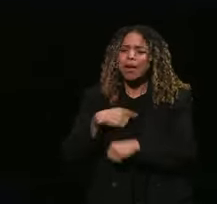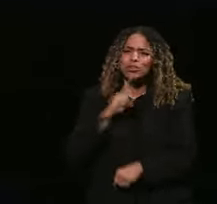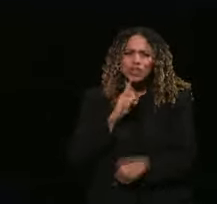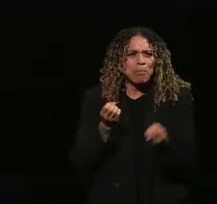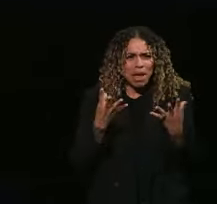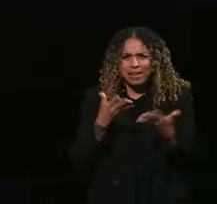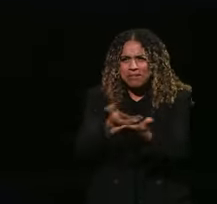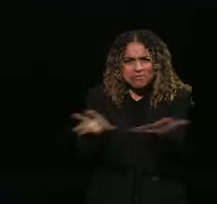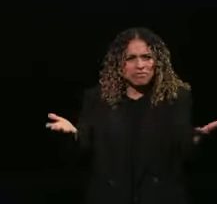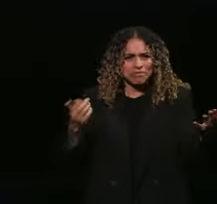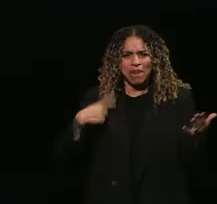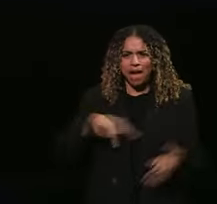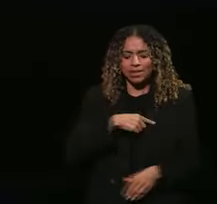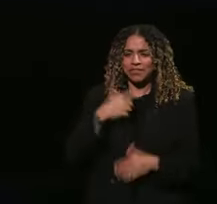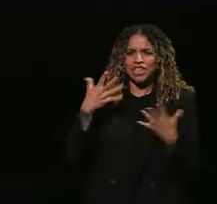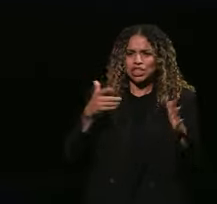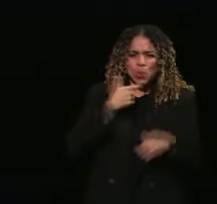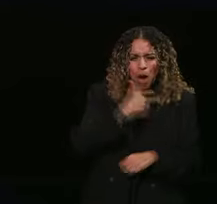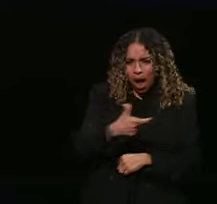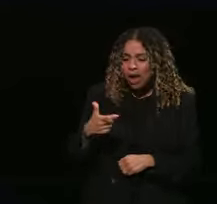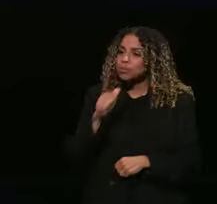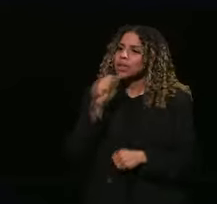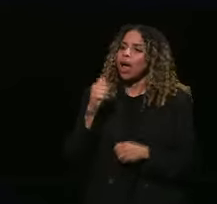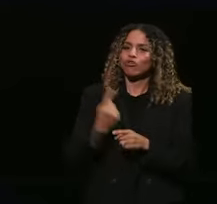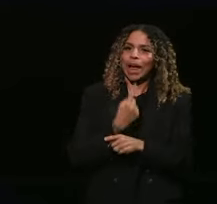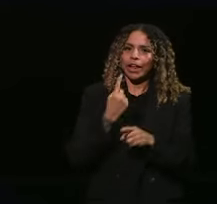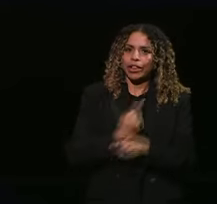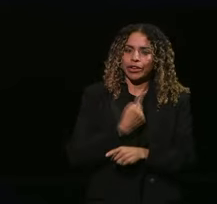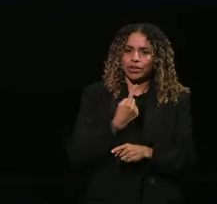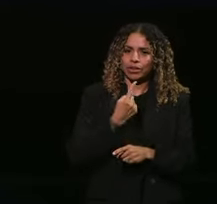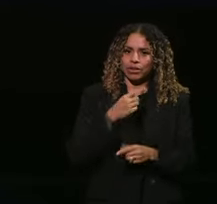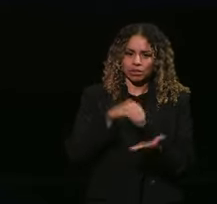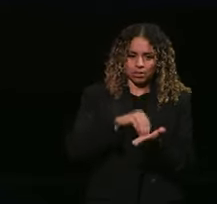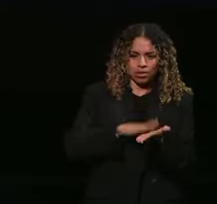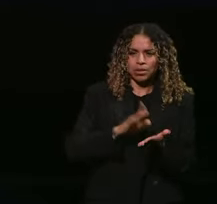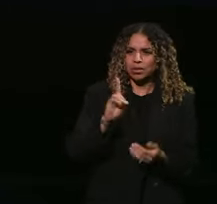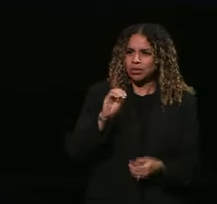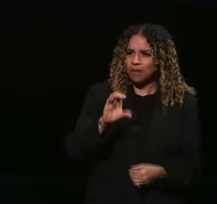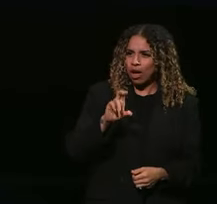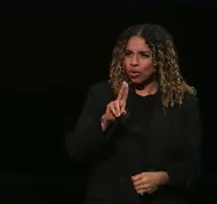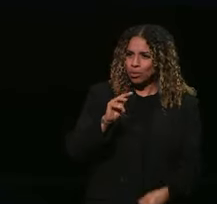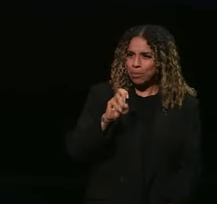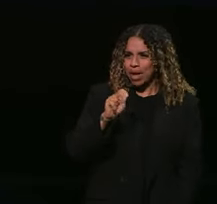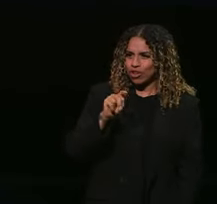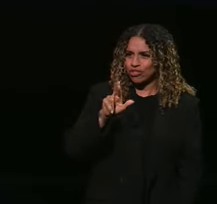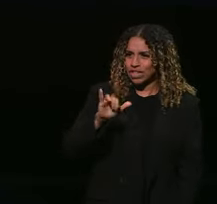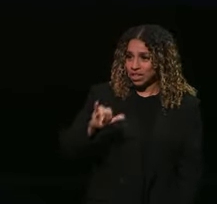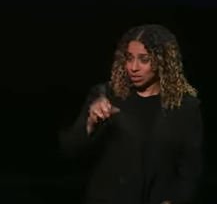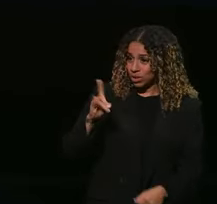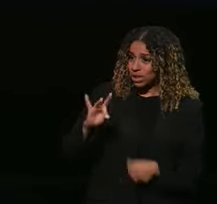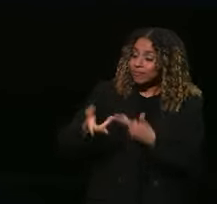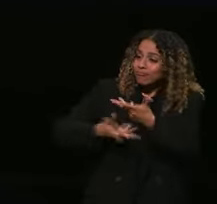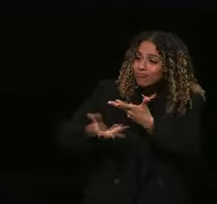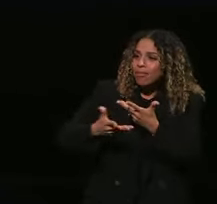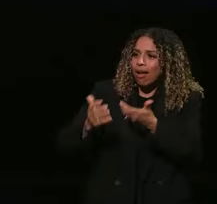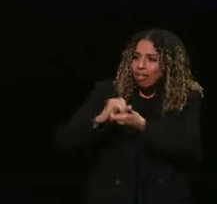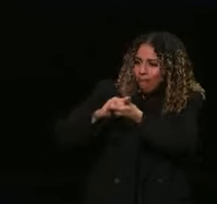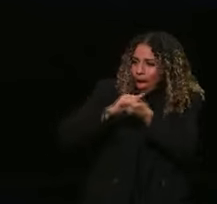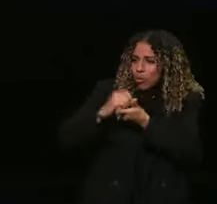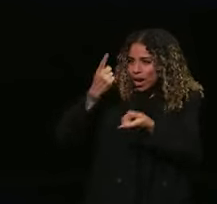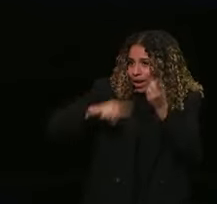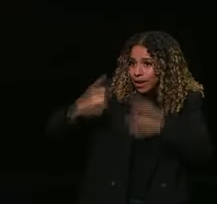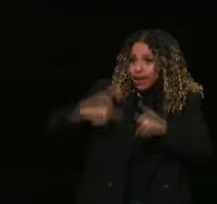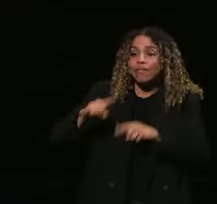it's not a typical documentary. So did you collaborate on the structure with her, or did you have that idea going